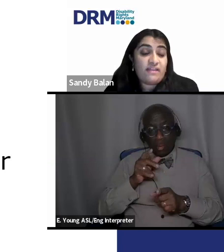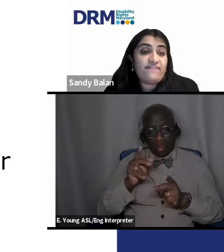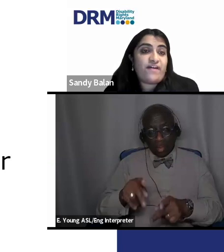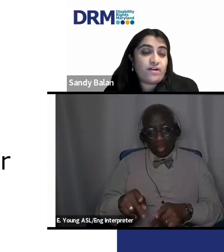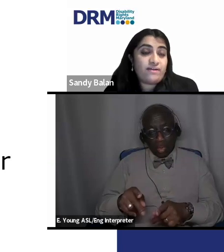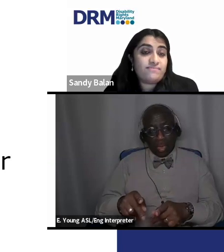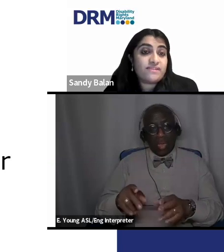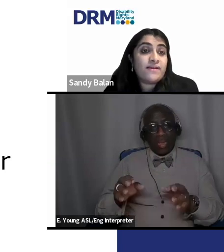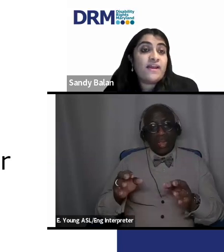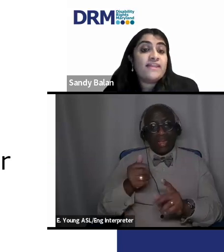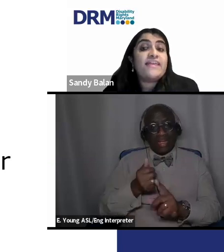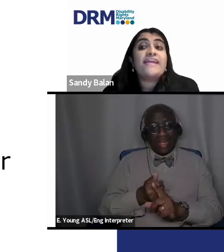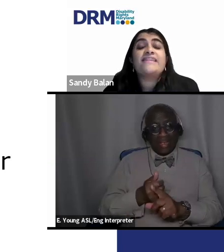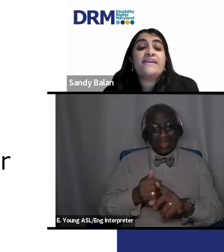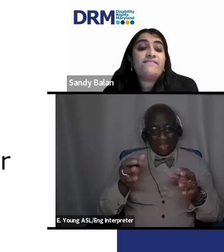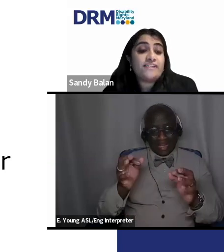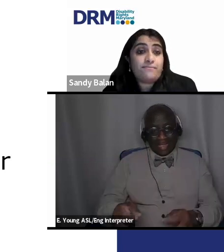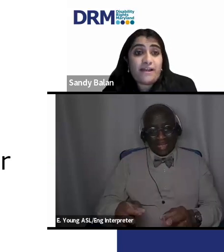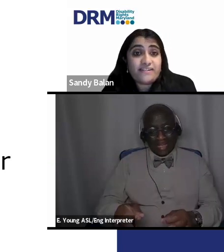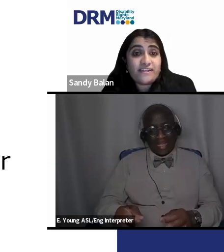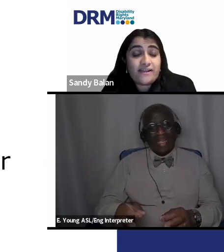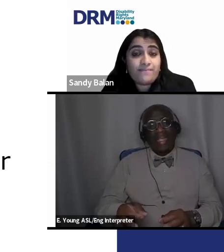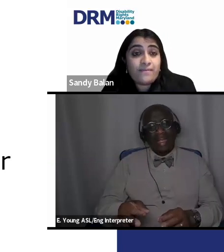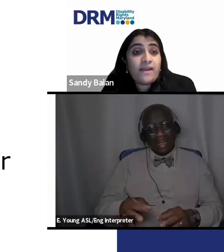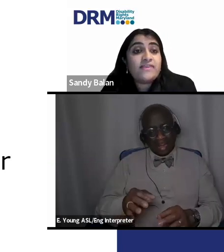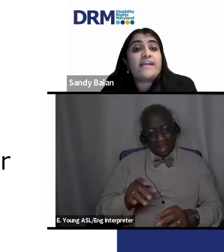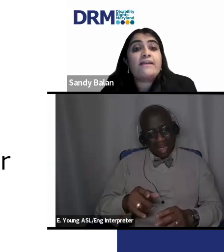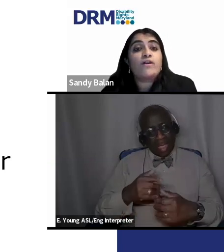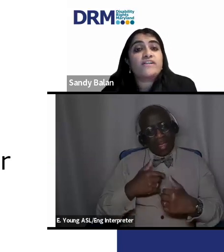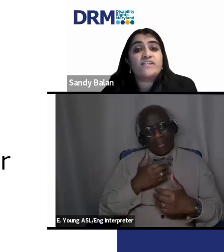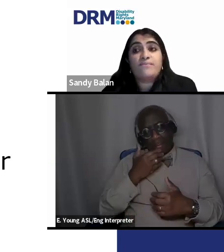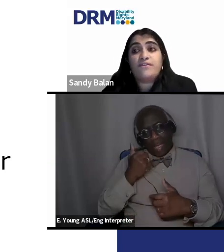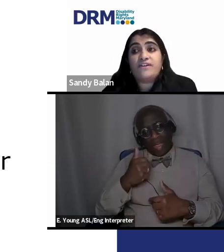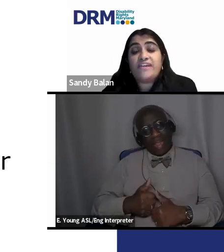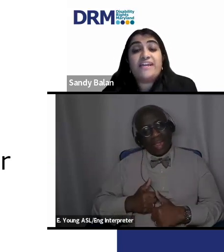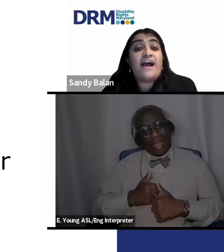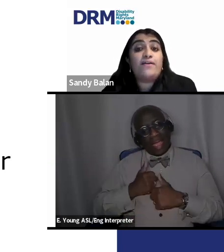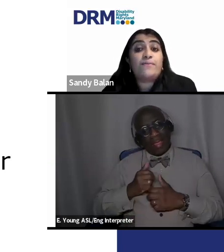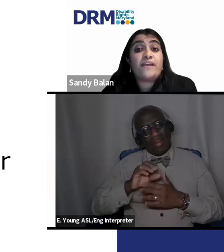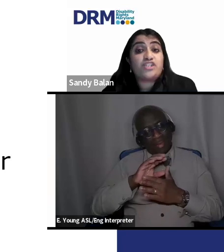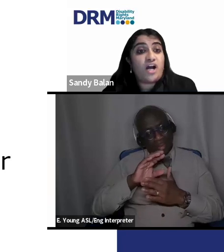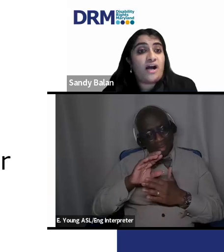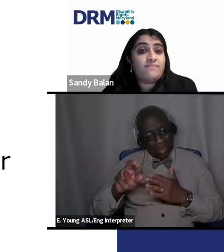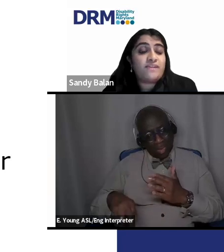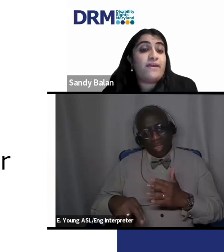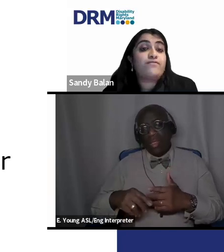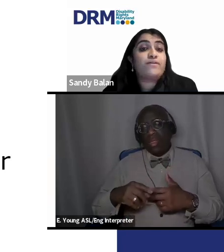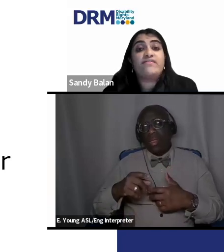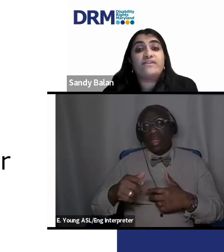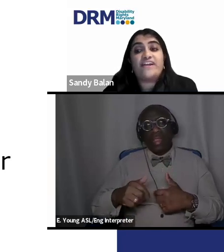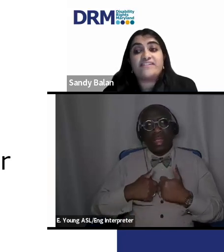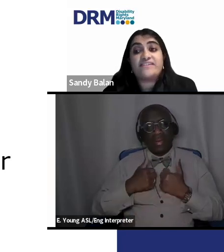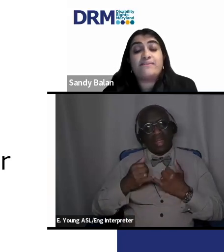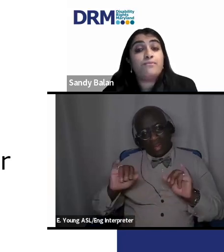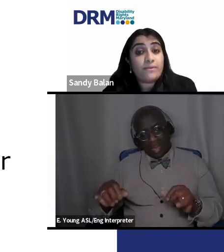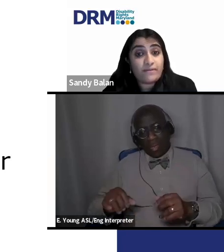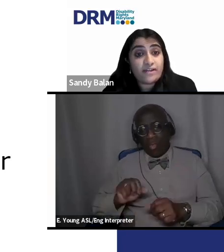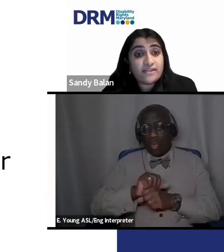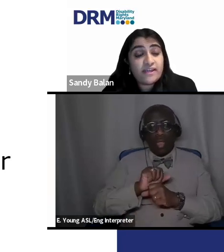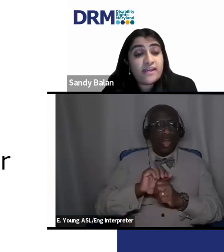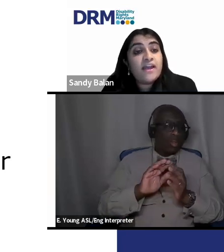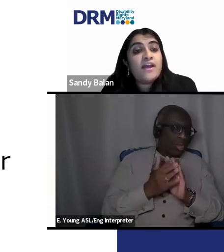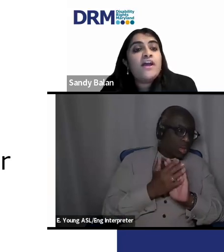greater life outcomes. They can live independently. They can work in the community at higher paying jobs and make greater advances